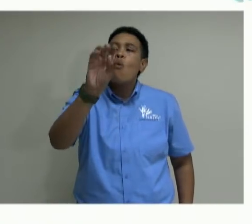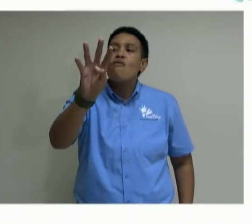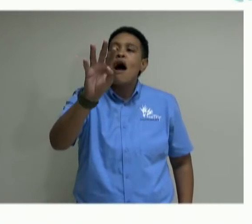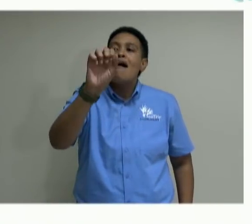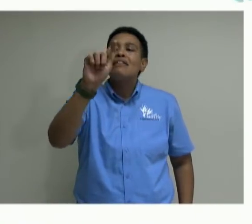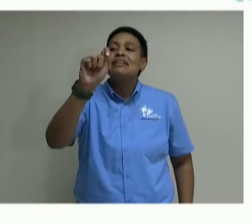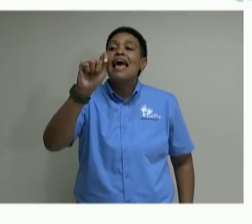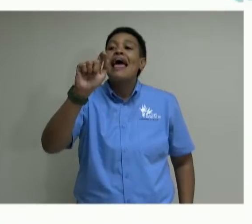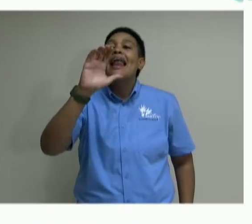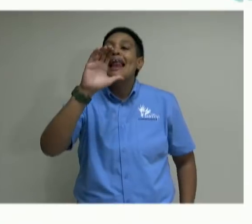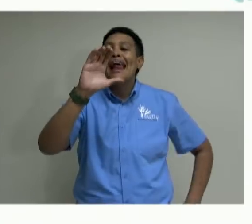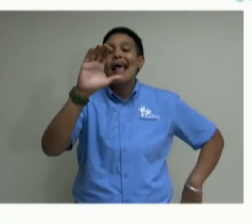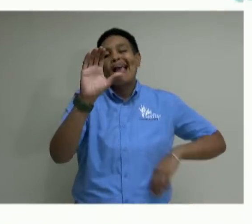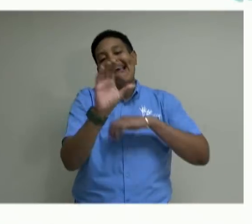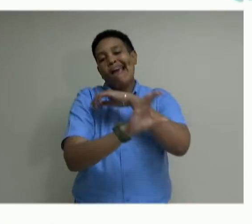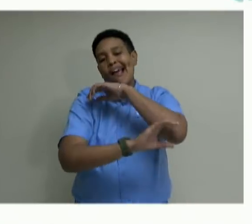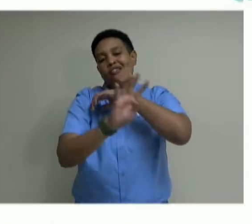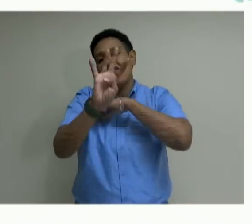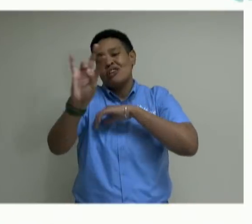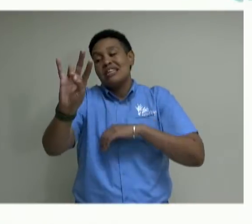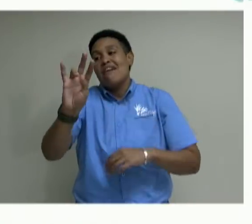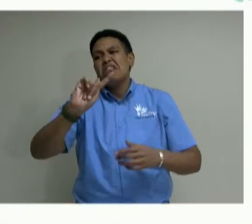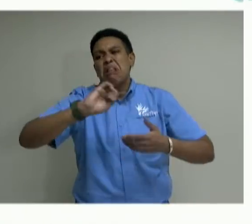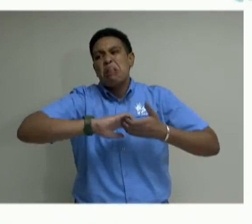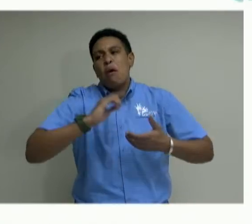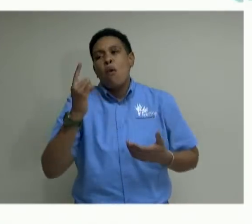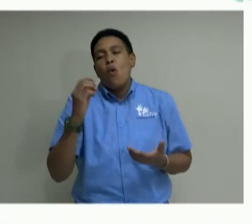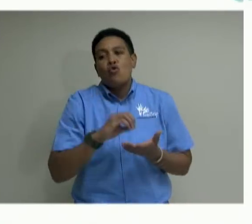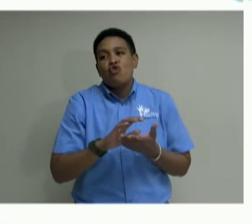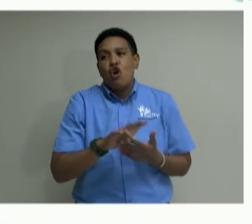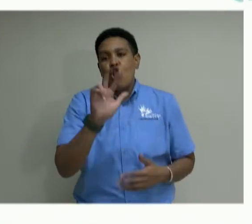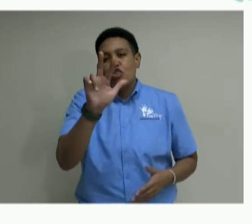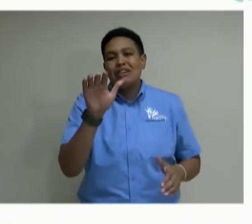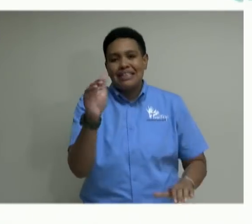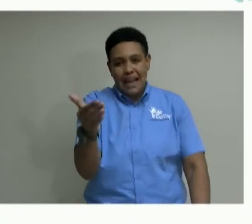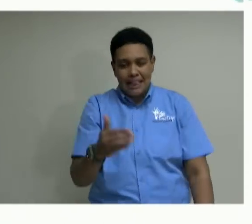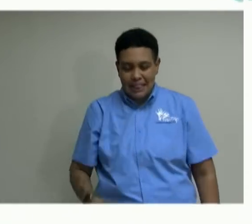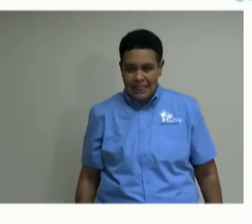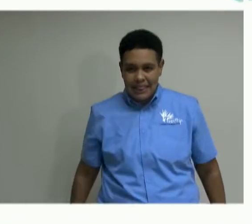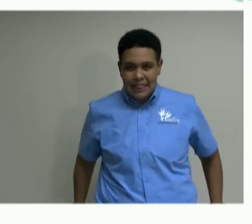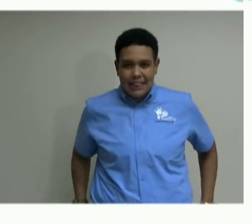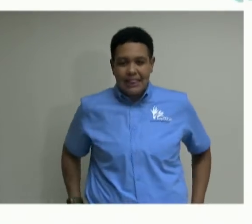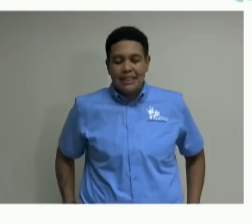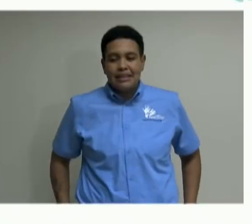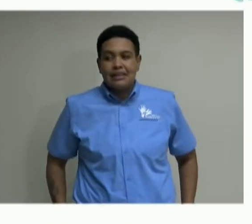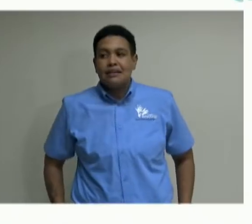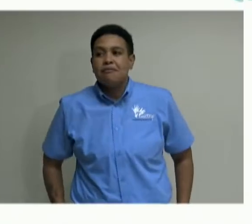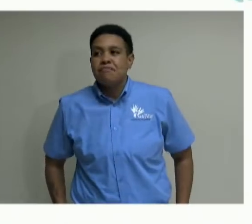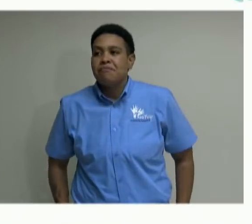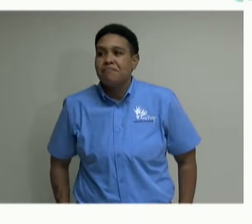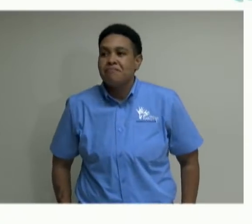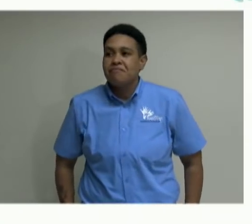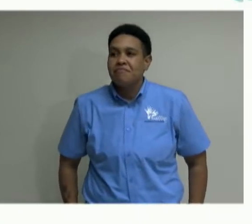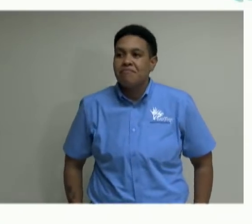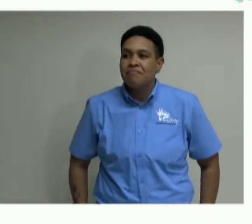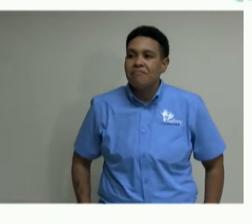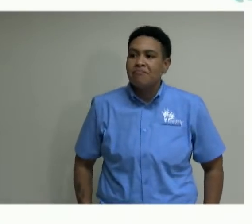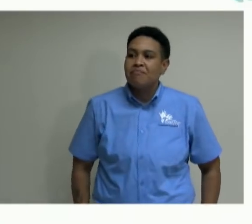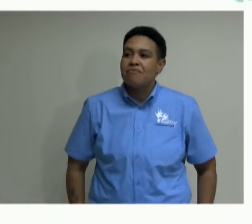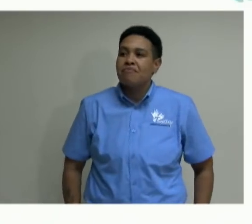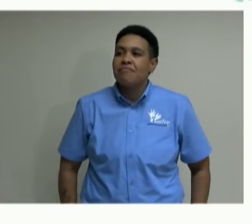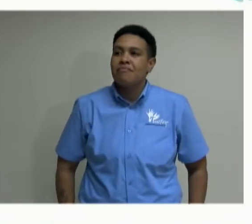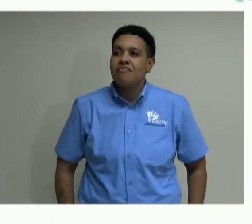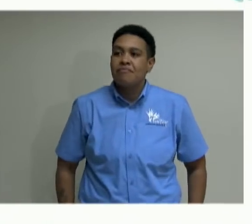Catherine, 47. St. Thomas only records 3 deaths. And this is our epic